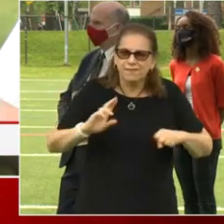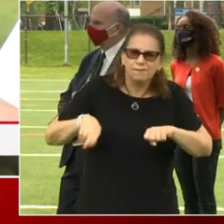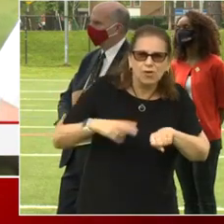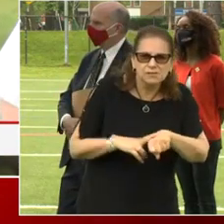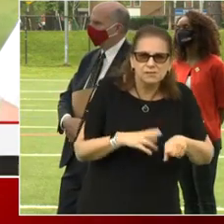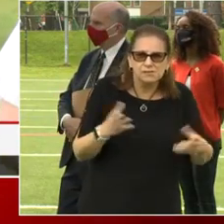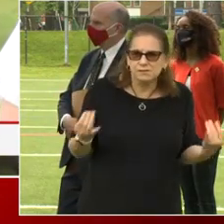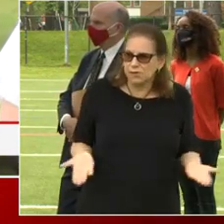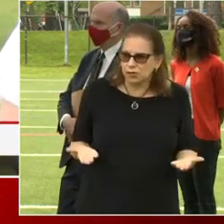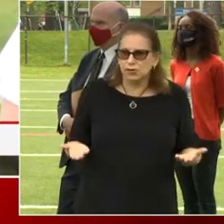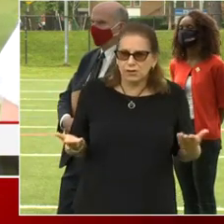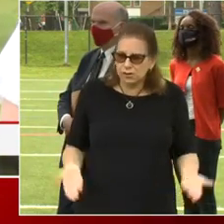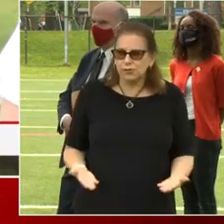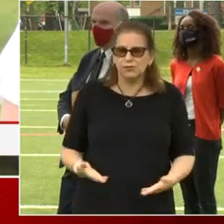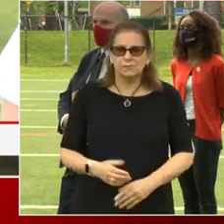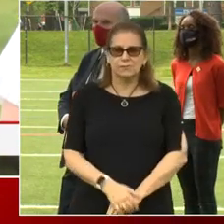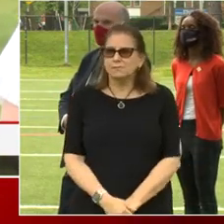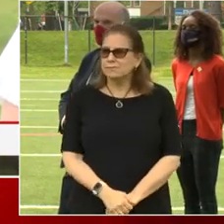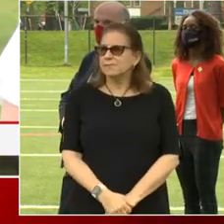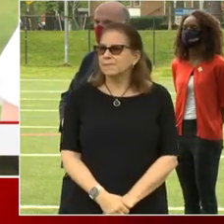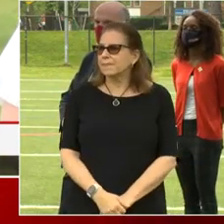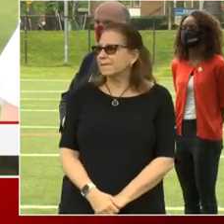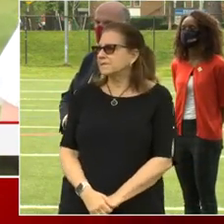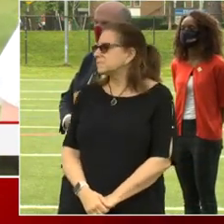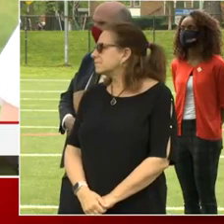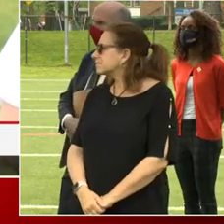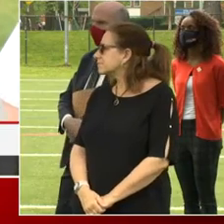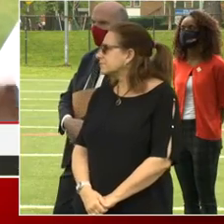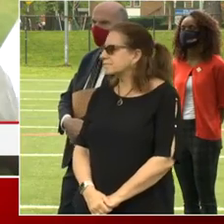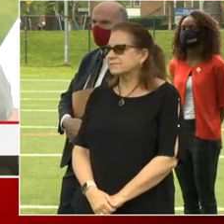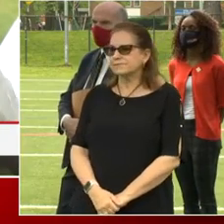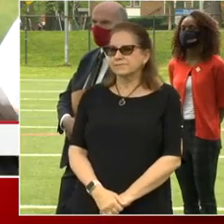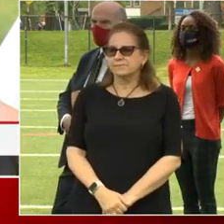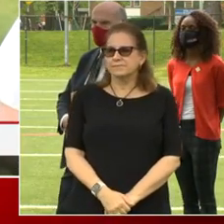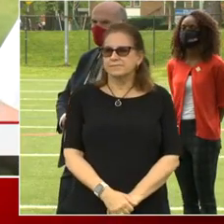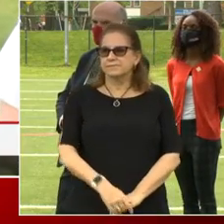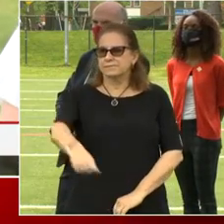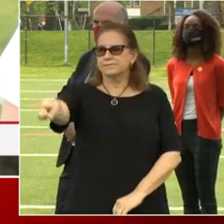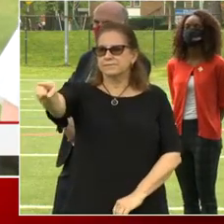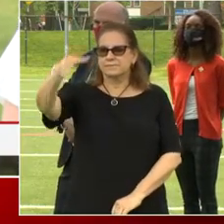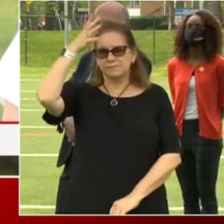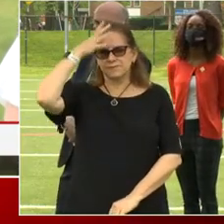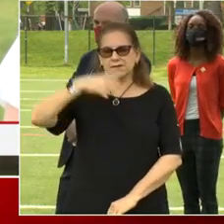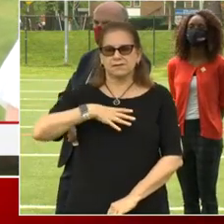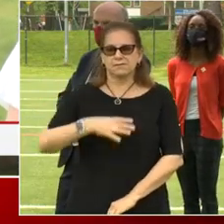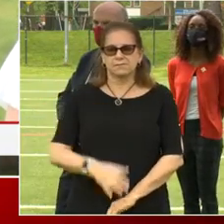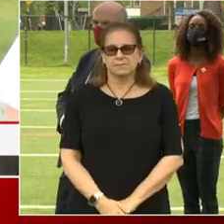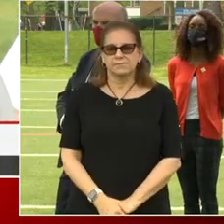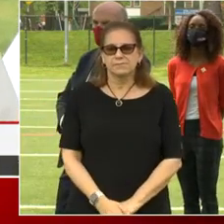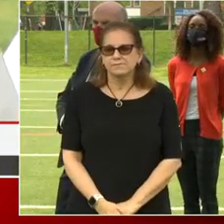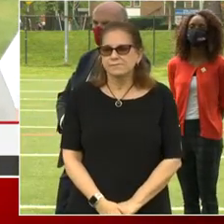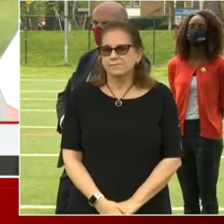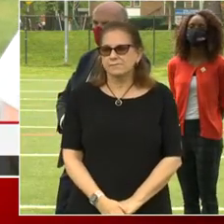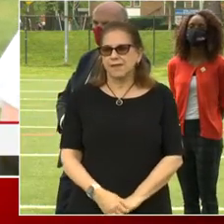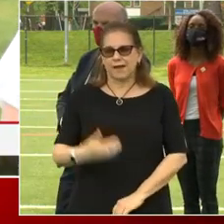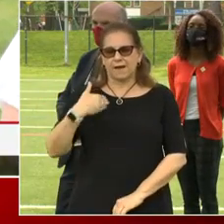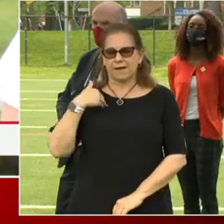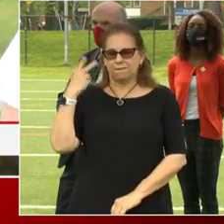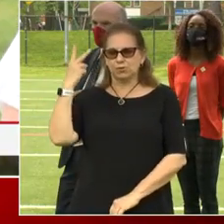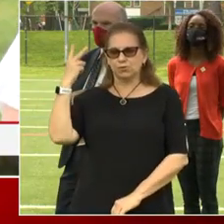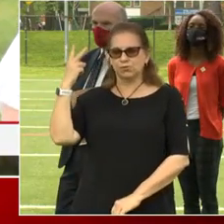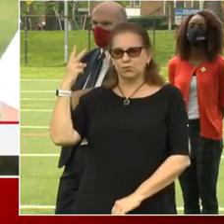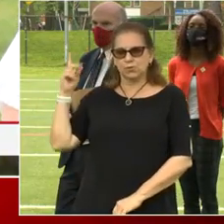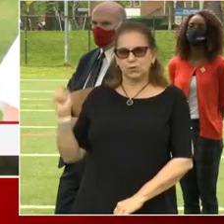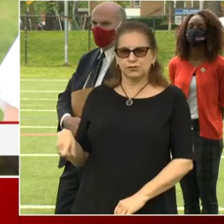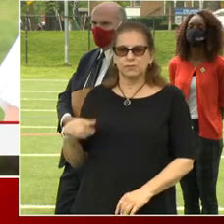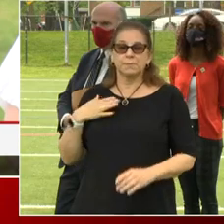out here today. Yes, sir. This gentleman here, and then Mark, I'll come to you. Yes, sir. Chief Conte, I have two independent questions. My